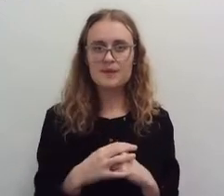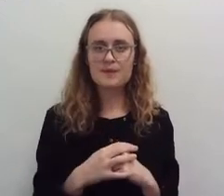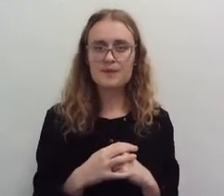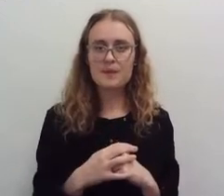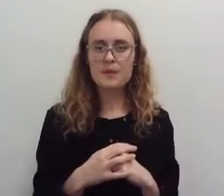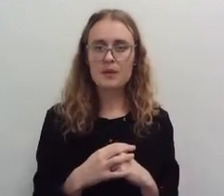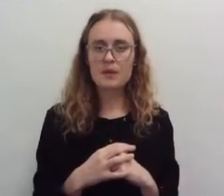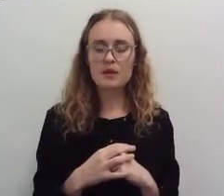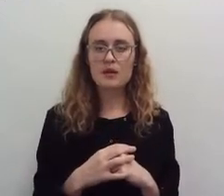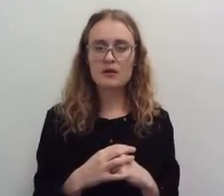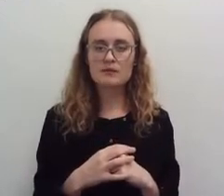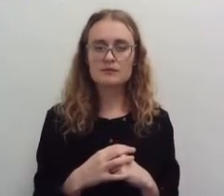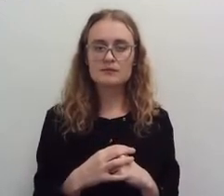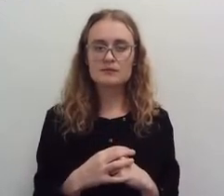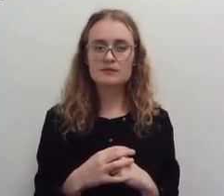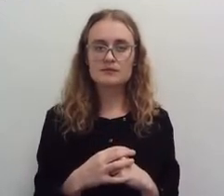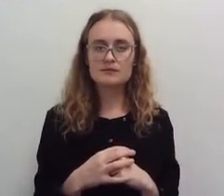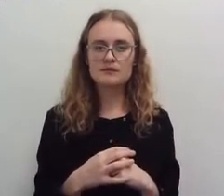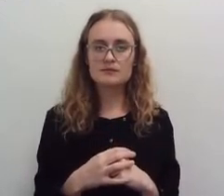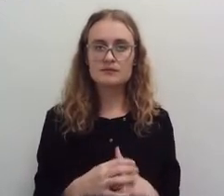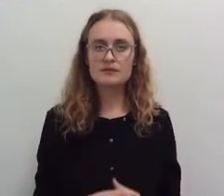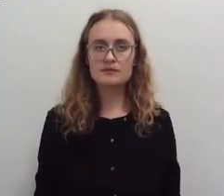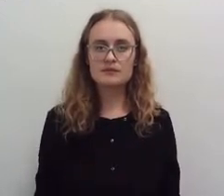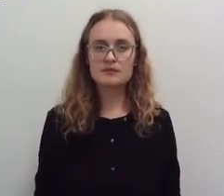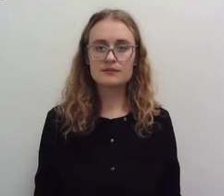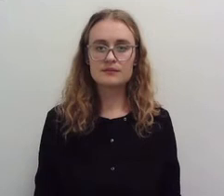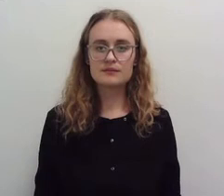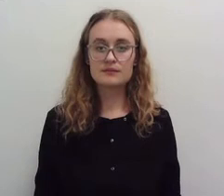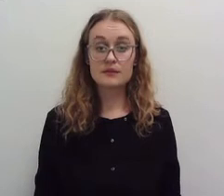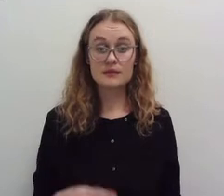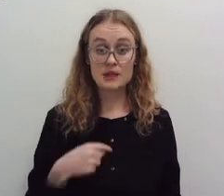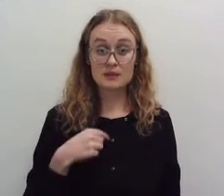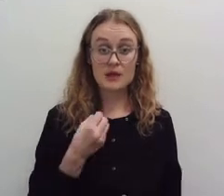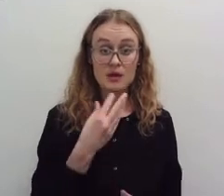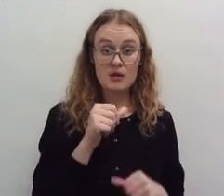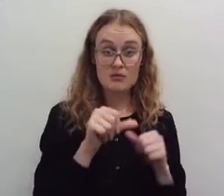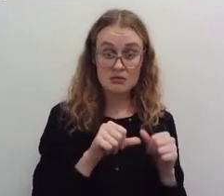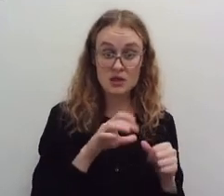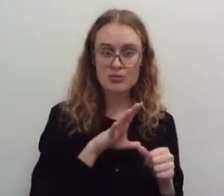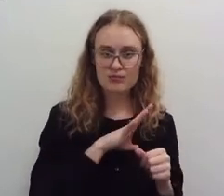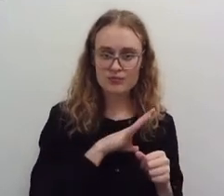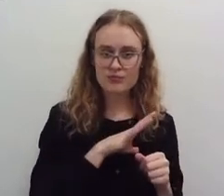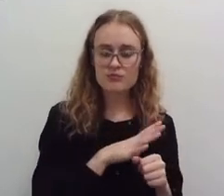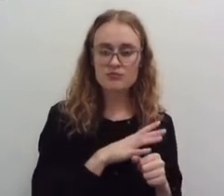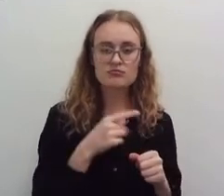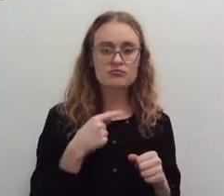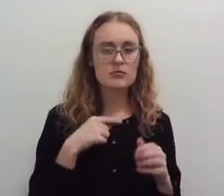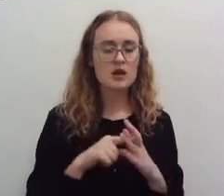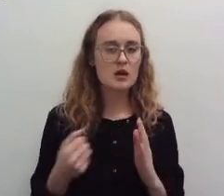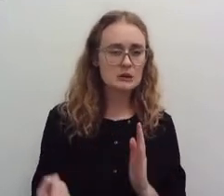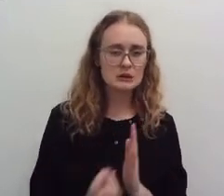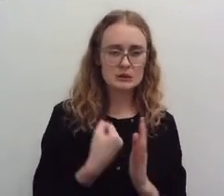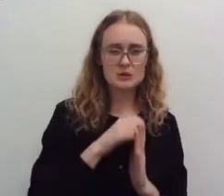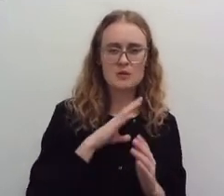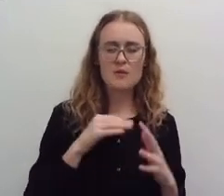When I was 15, I was severely assaulted in school. It was right outside the entrance. The other children were in a circle surrounding me. No